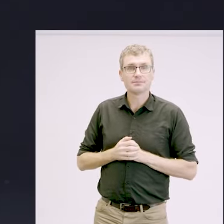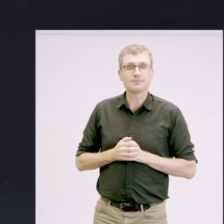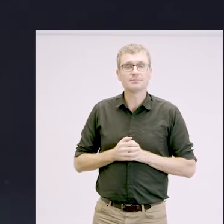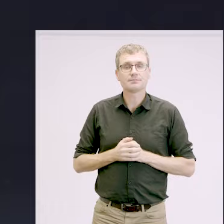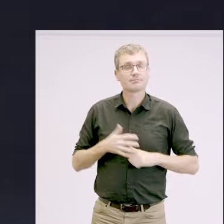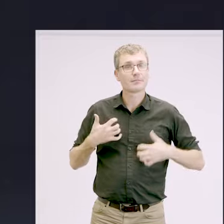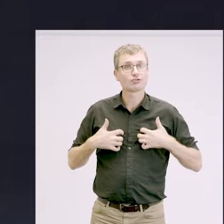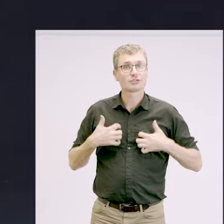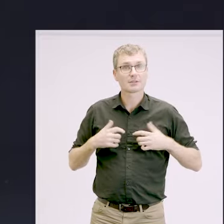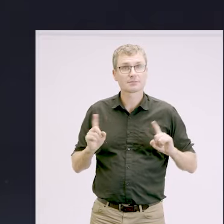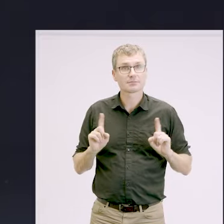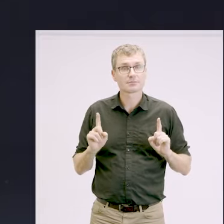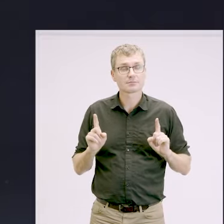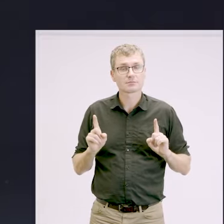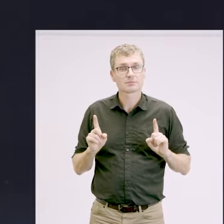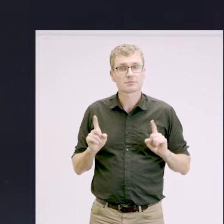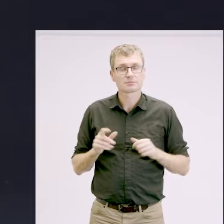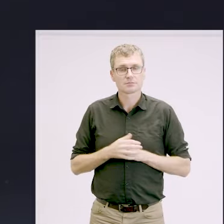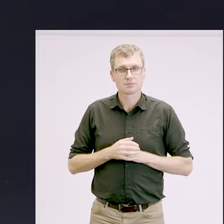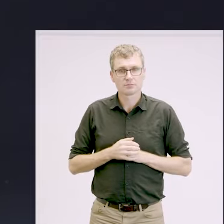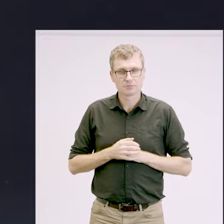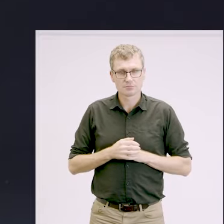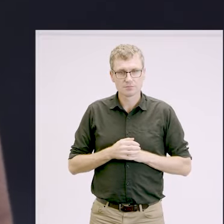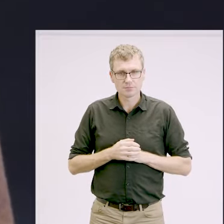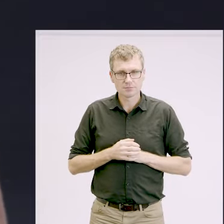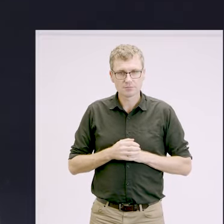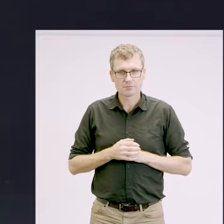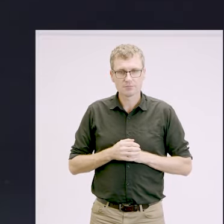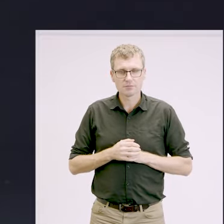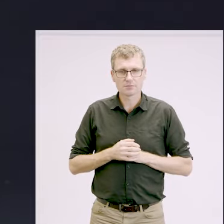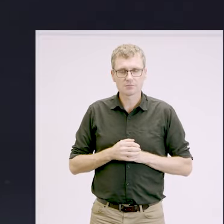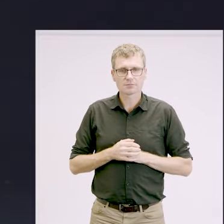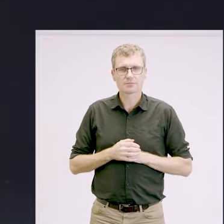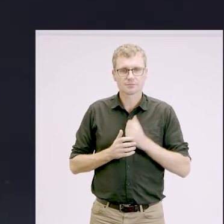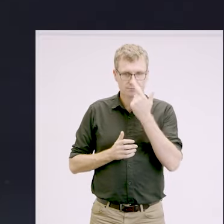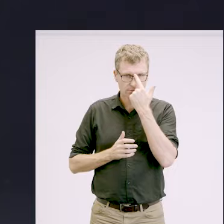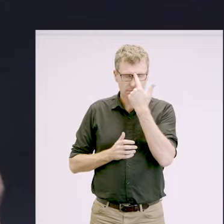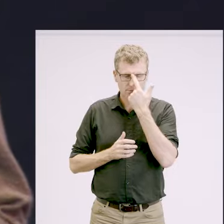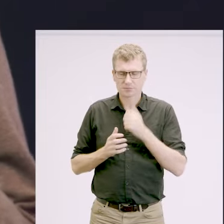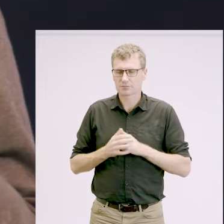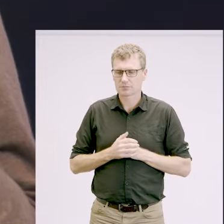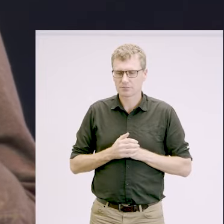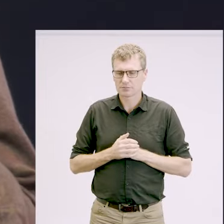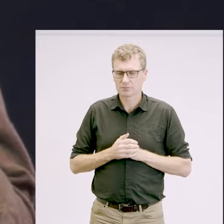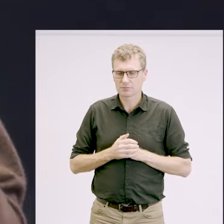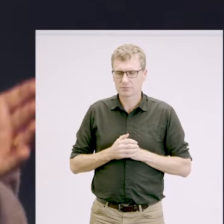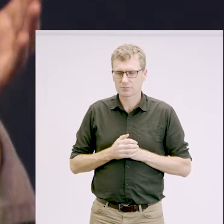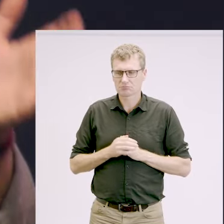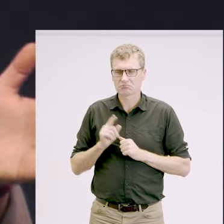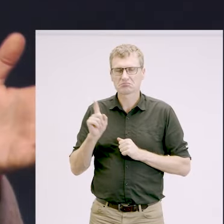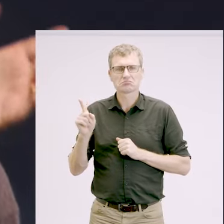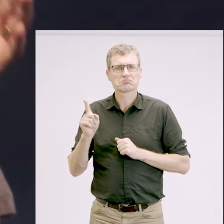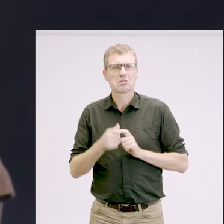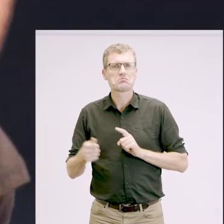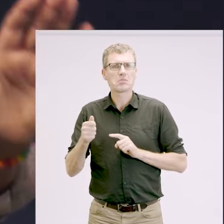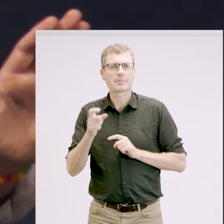based on God's restrictions. And what's very interesting at that moment, I think this is very instructive, is that Daniel gets